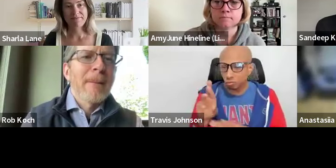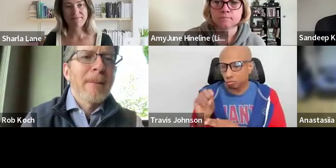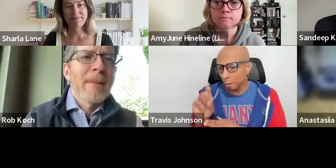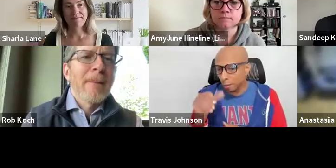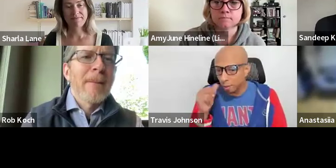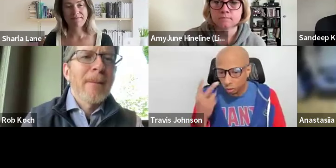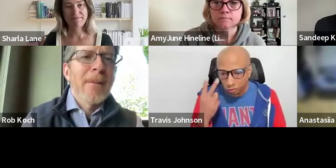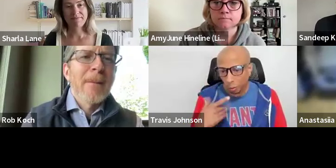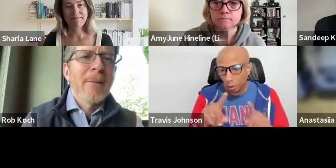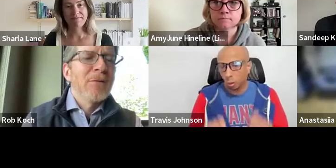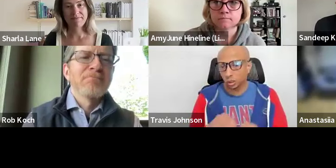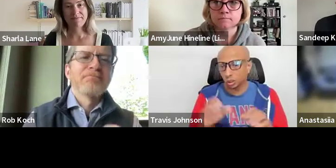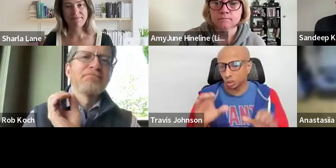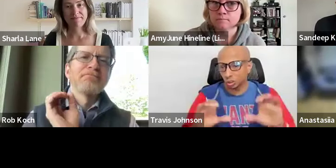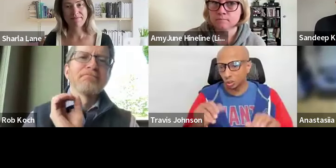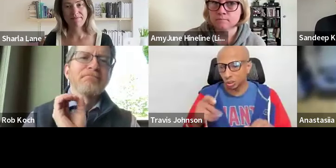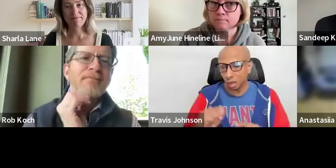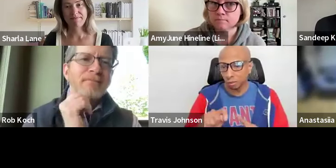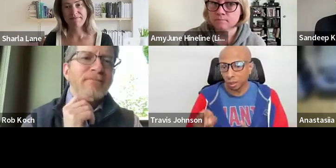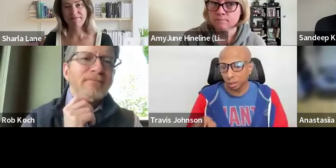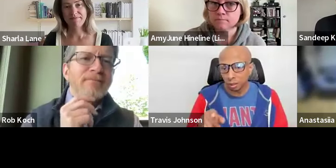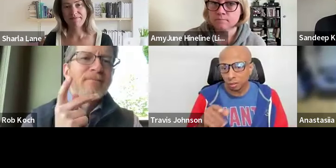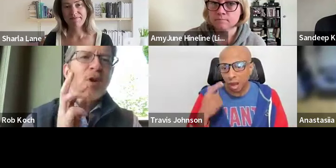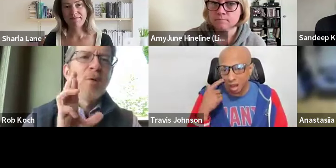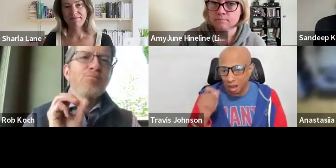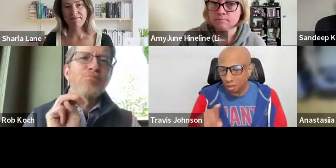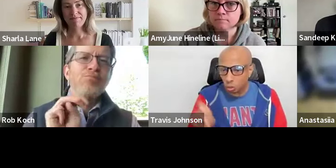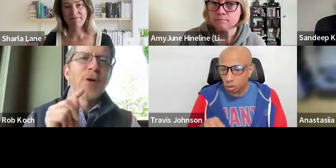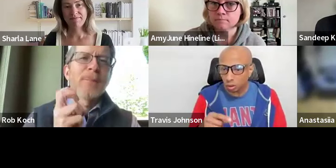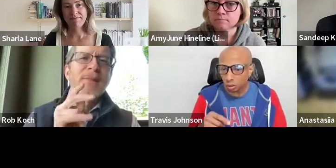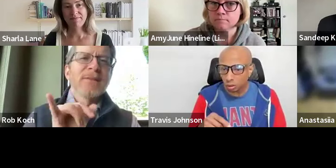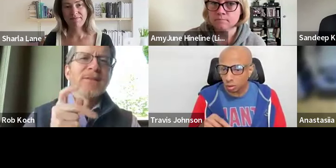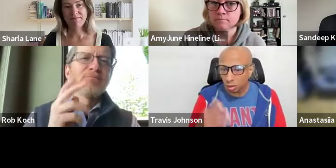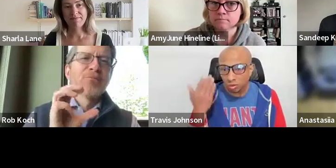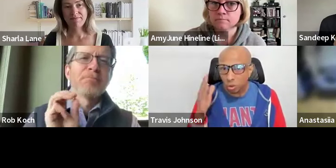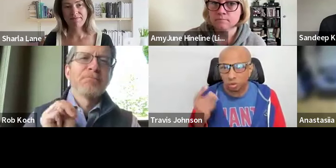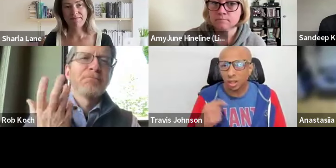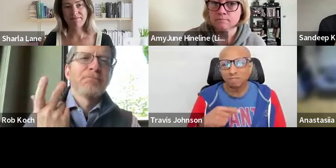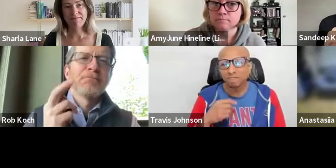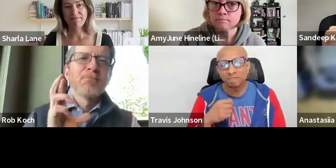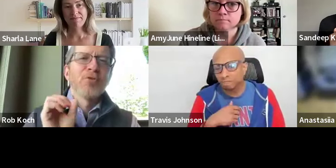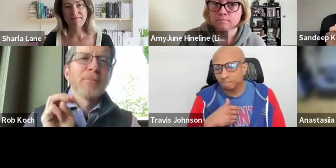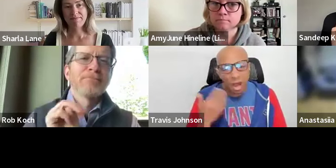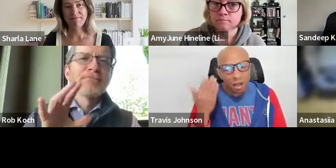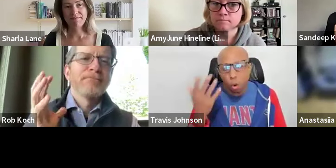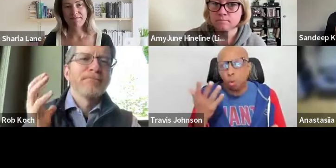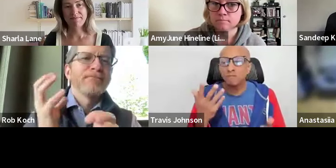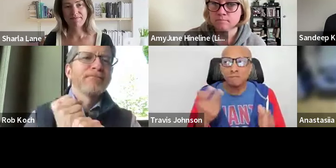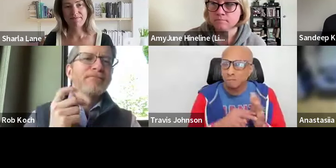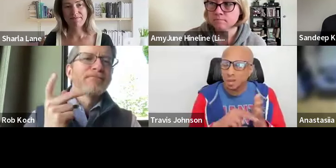Travis says, yeah, I don't know if you saw my question in the chat, Rob, but I did ask a question